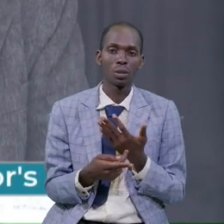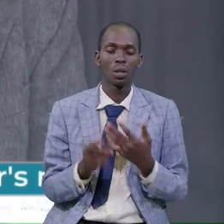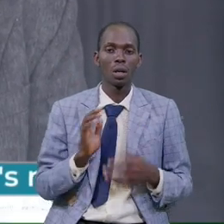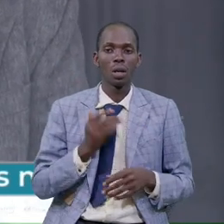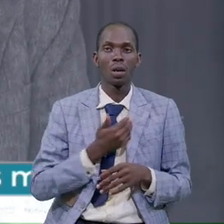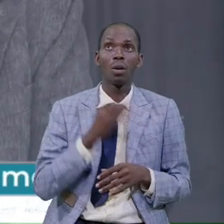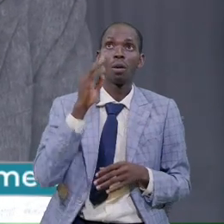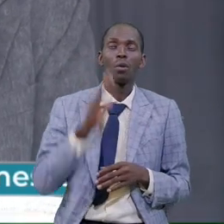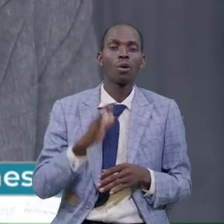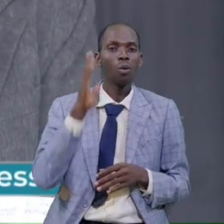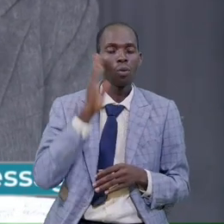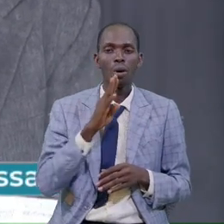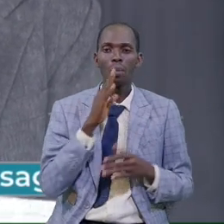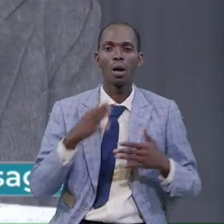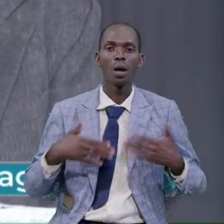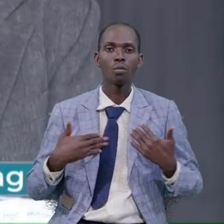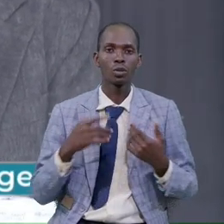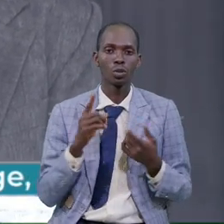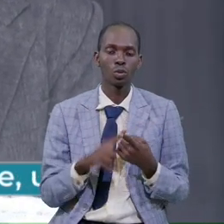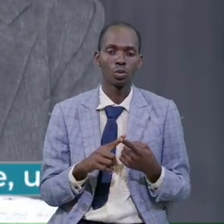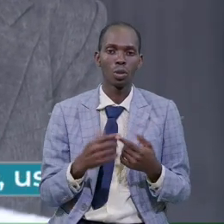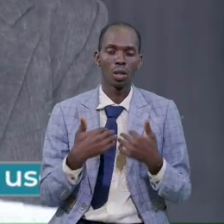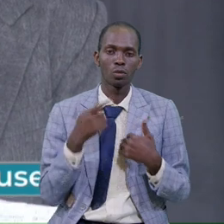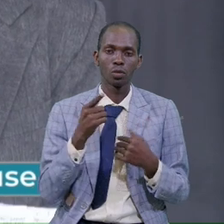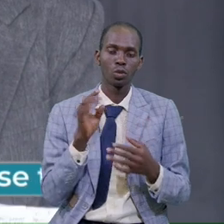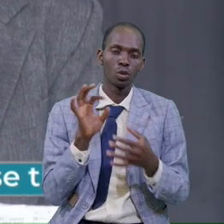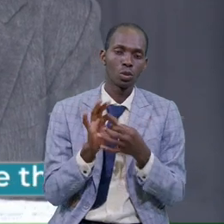special banquet. Thanks.